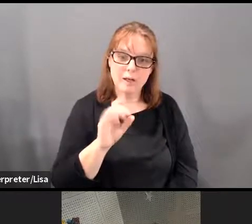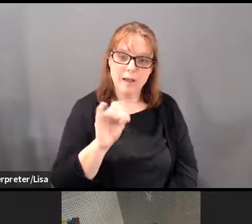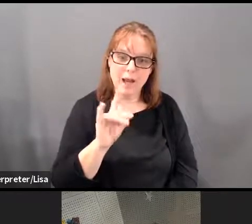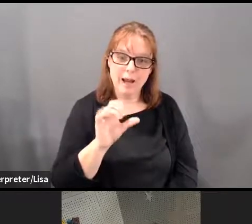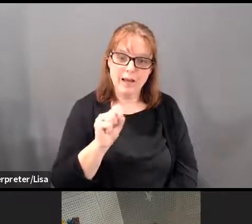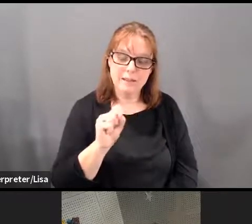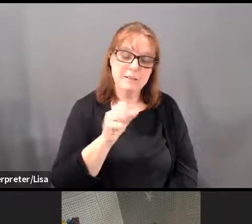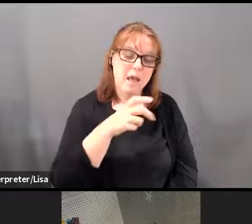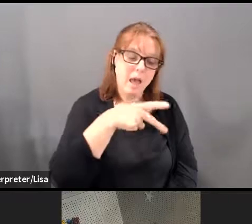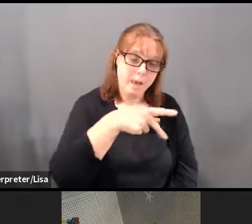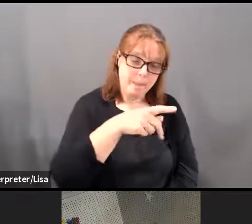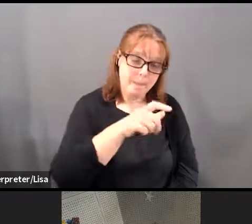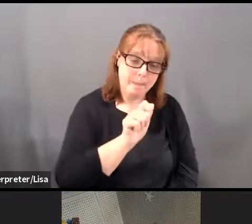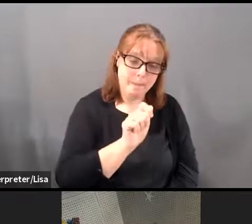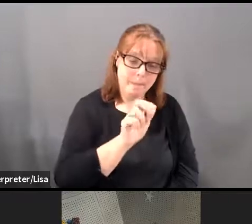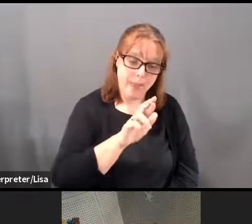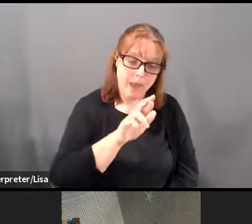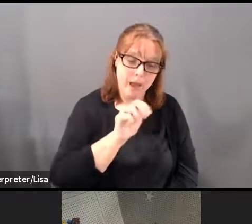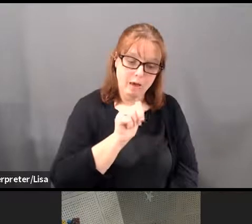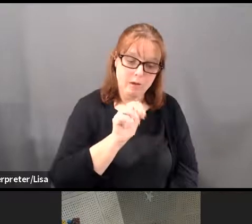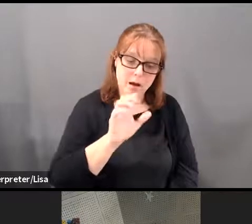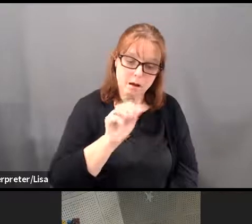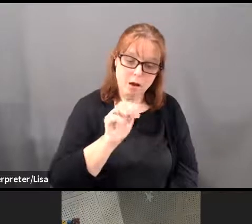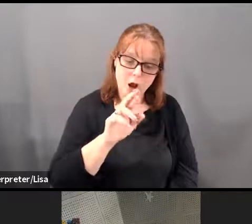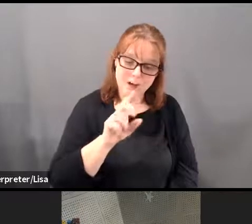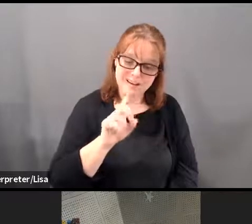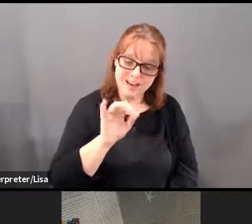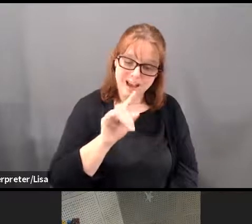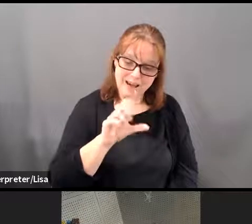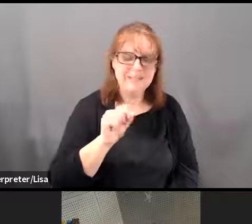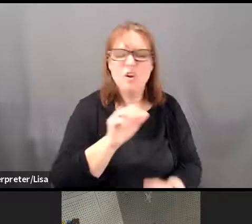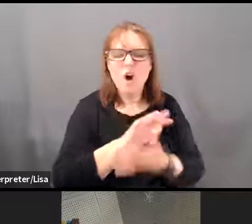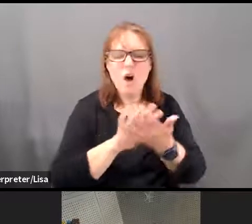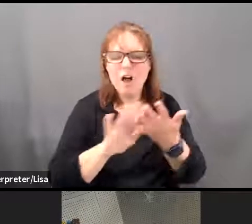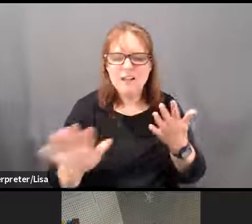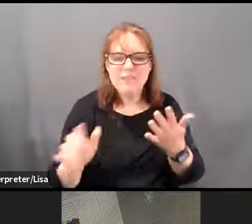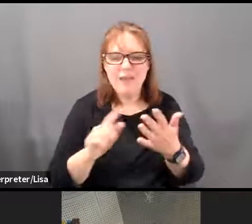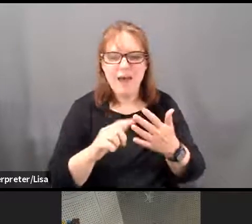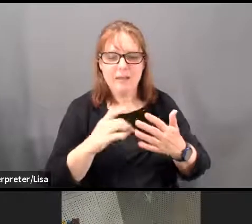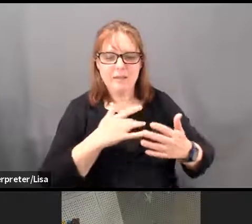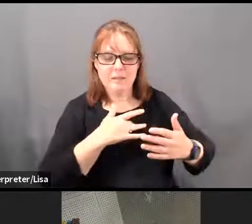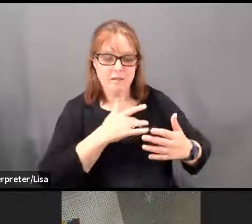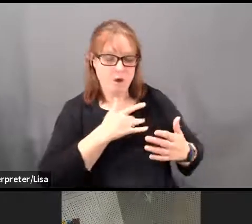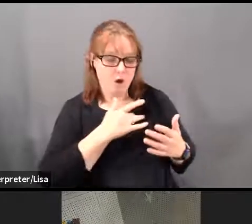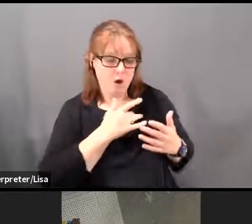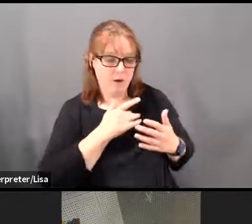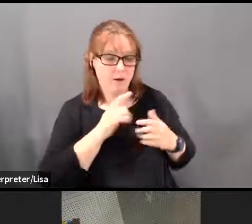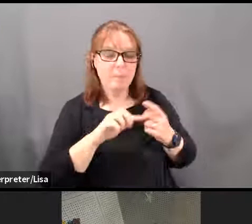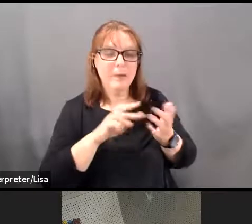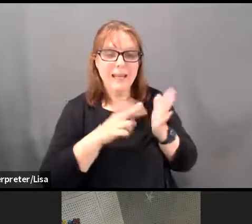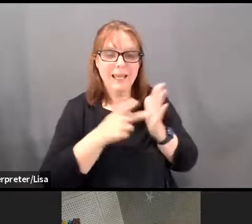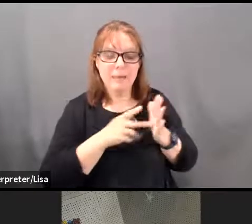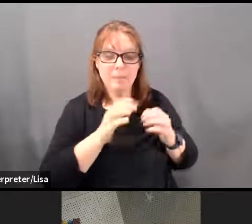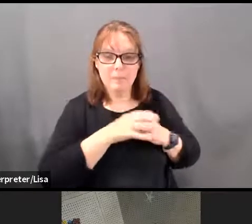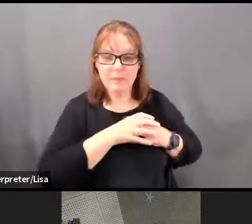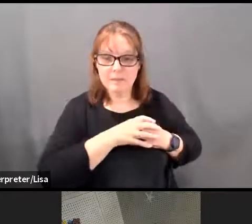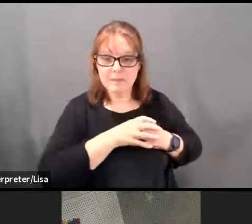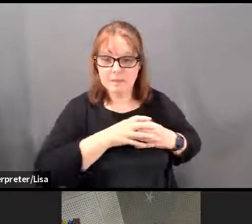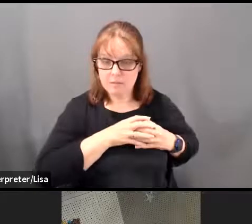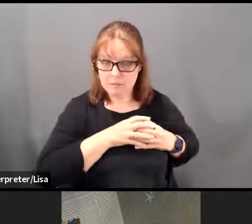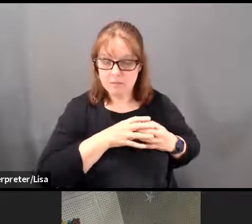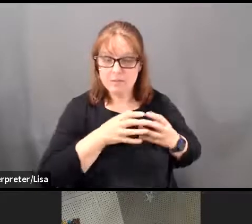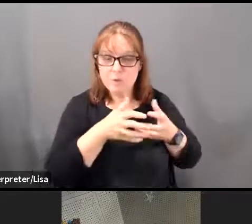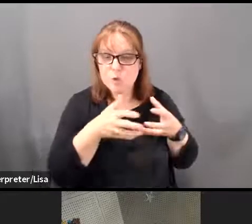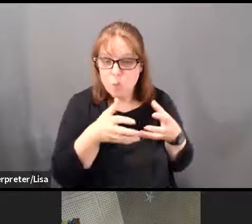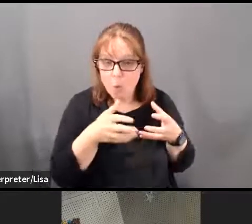Pericarditis, the pericardium is a sac that covers the heart. So that's inflamed, it's called pericarditis. But it turns out